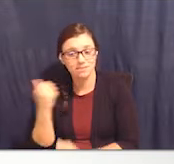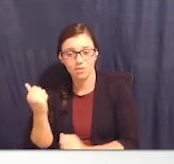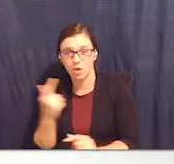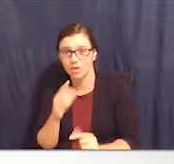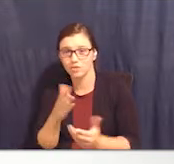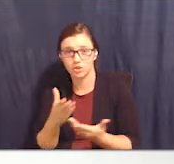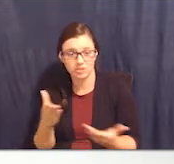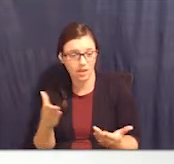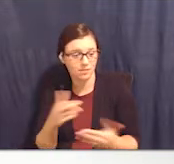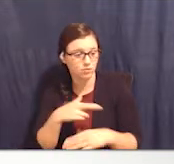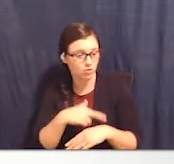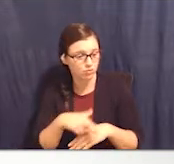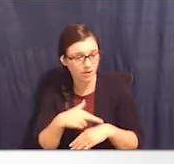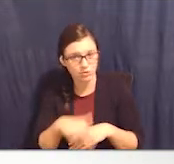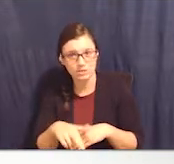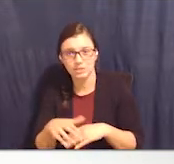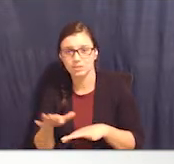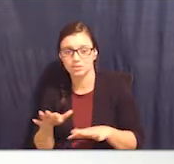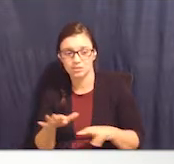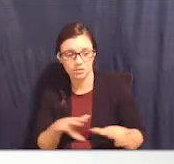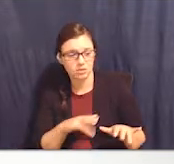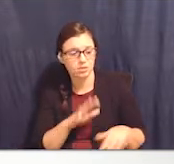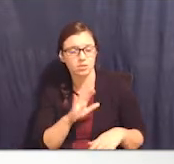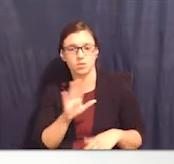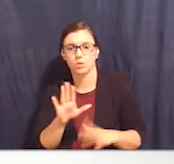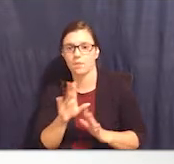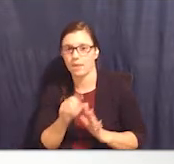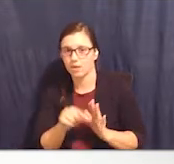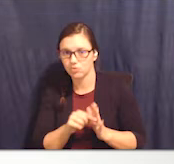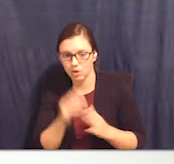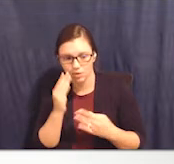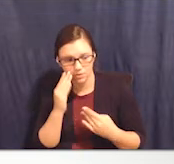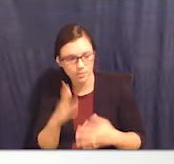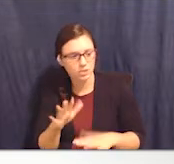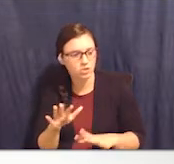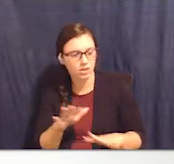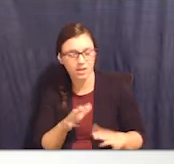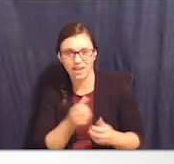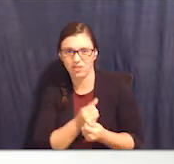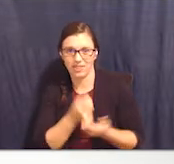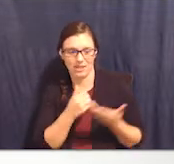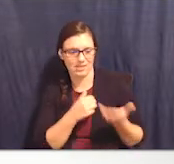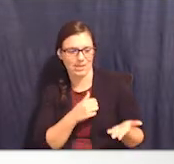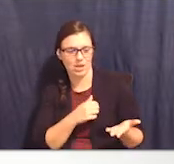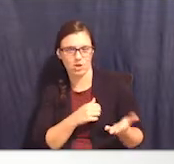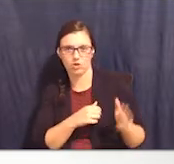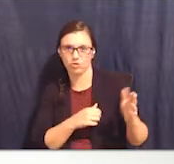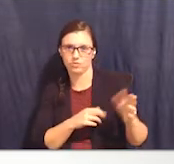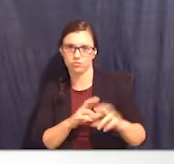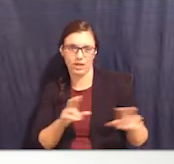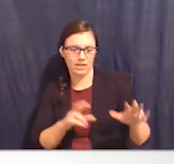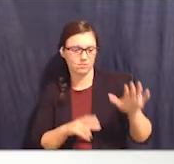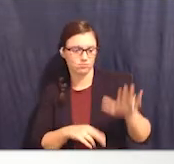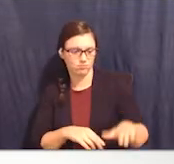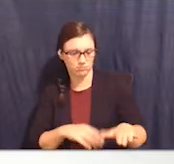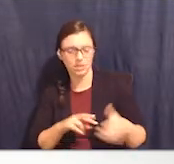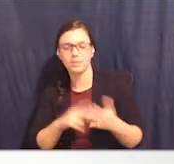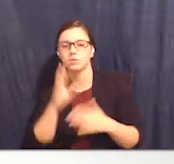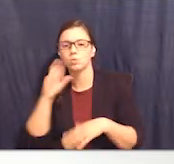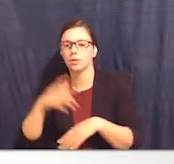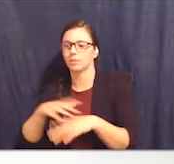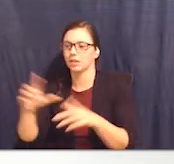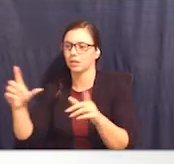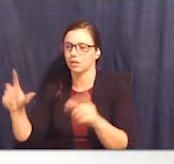Interviewing is probably the hardest thing, and the hardest question that I have observed students not being able to answer